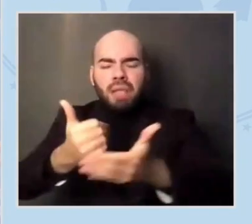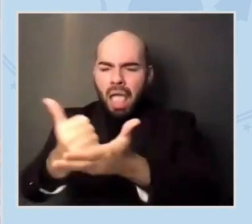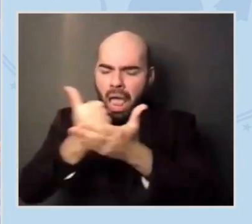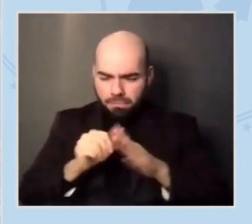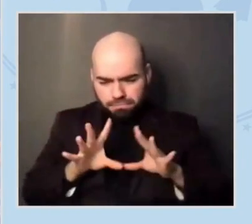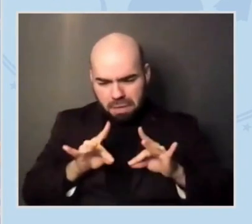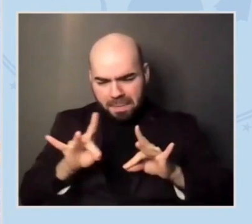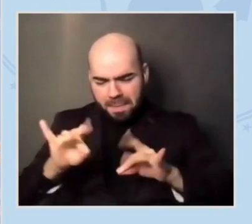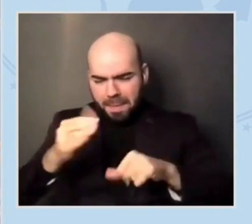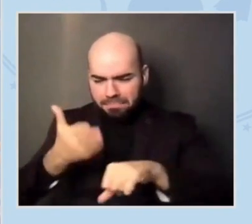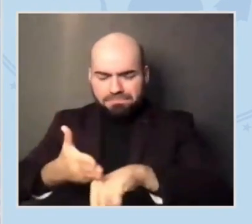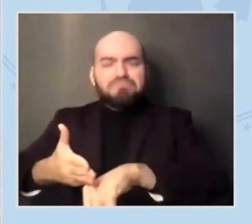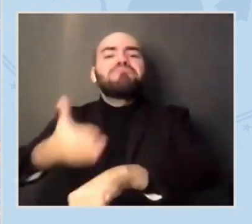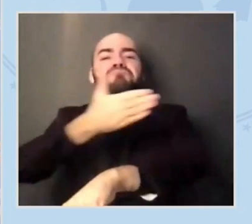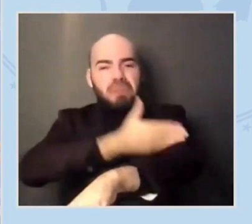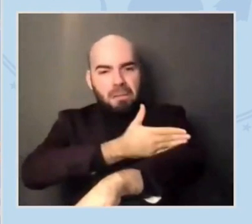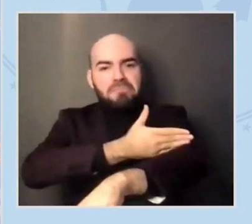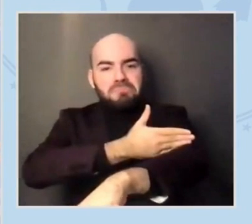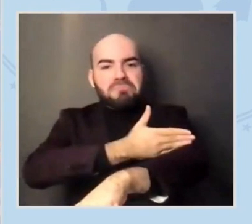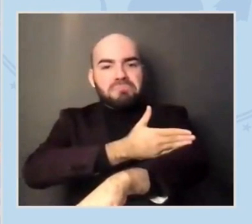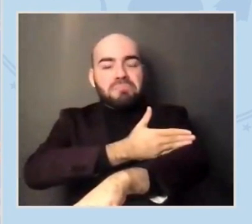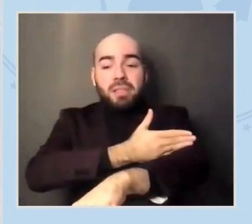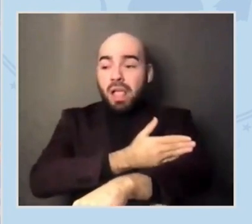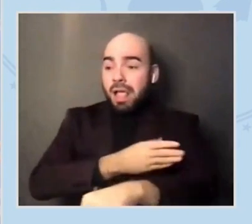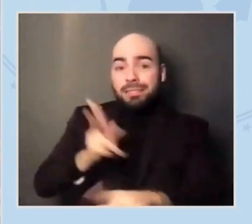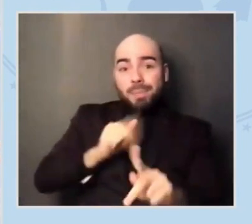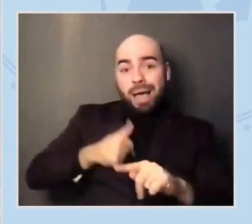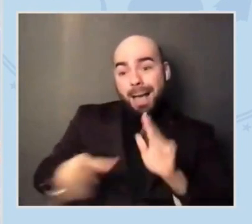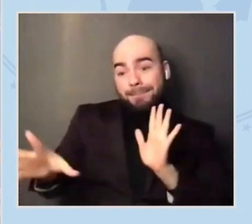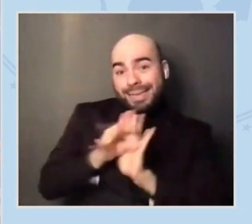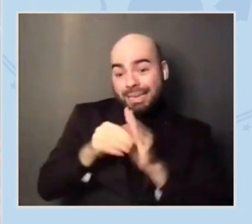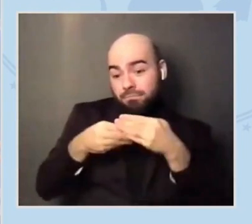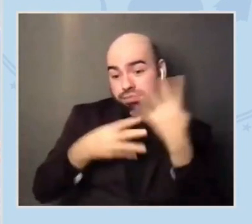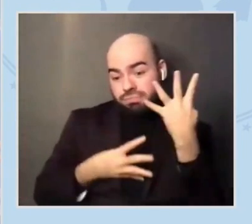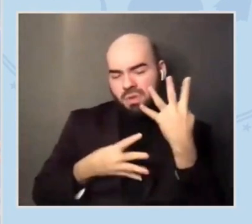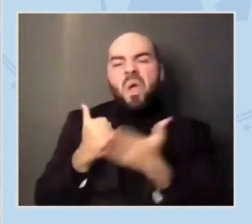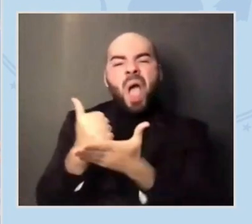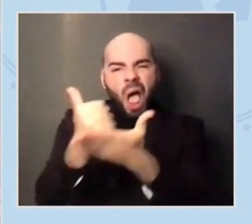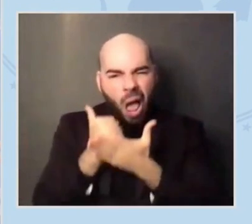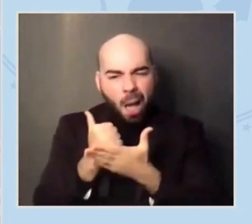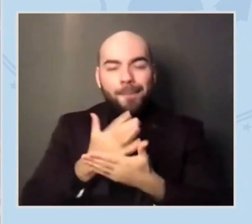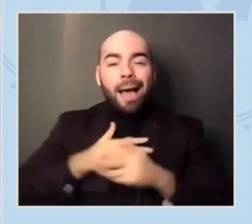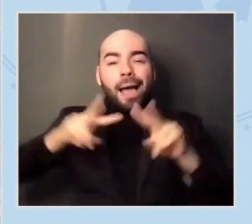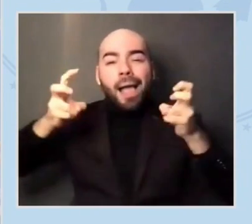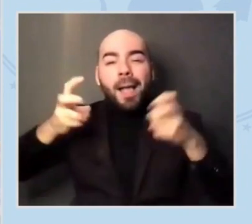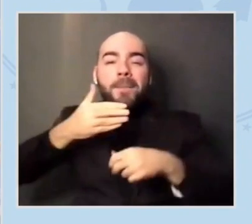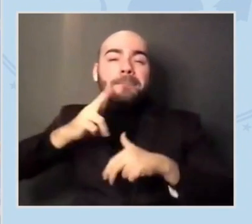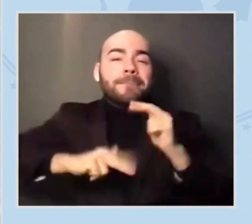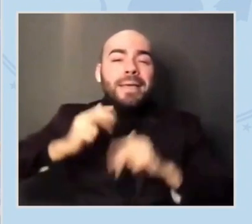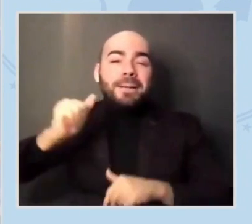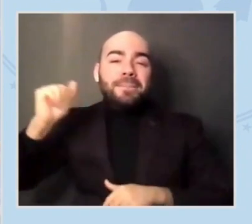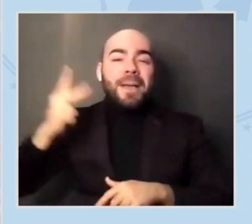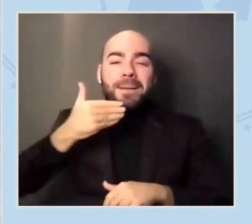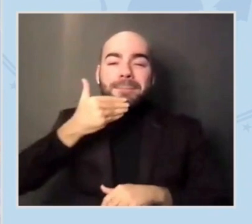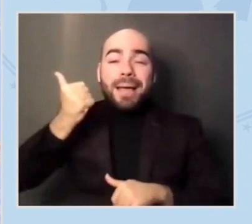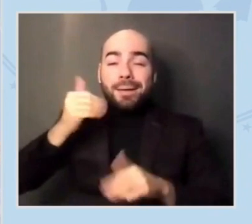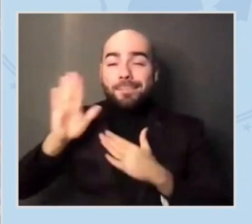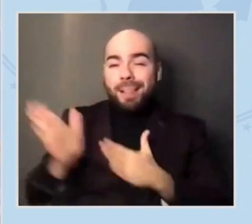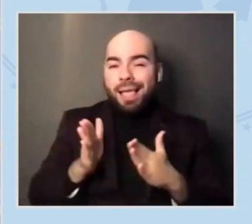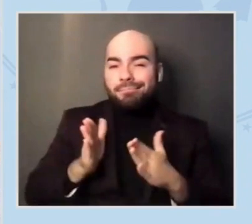country lay out my Build Back Better plan. A plan that an independent analysis from Moody's, a well-respected Wall Street